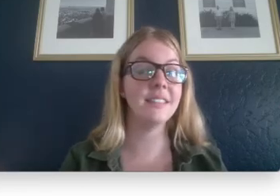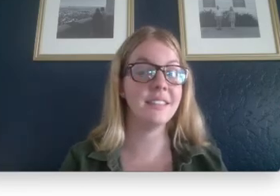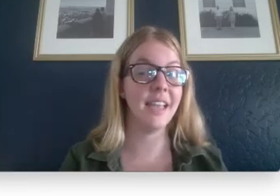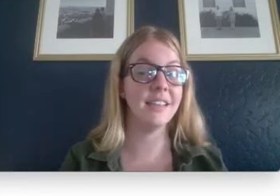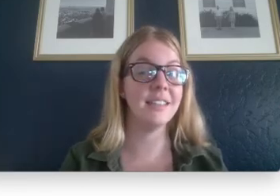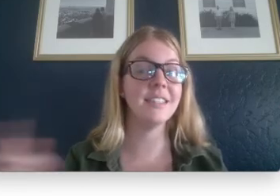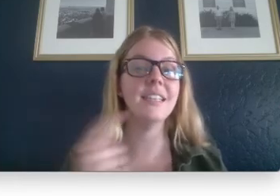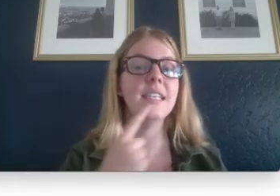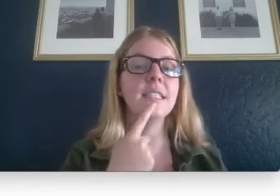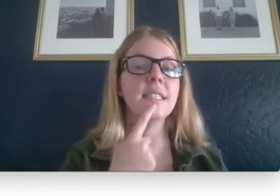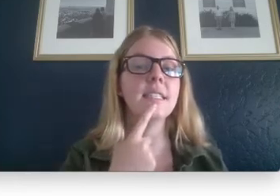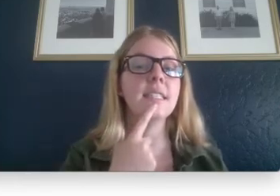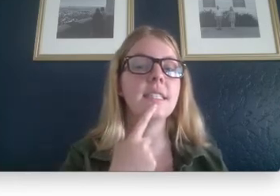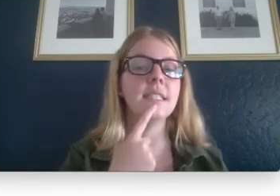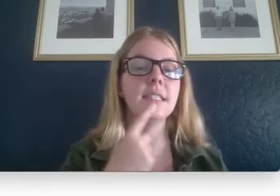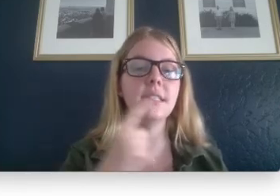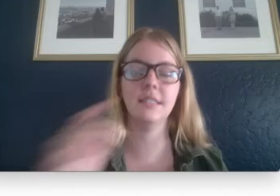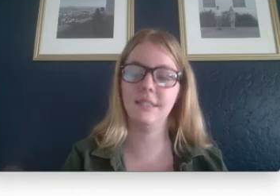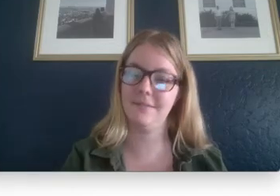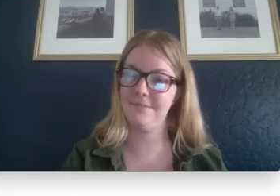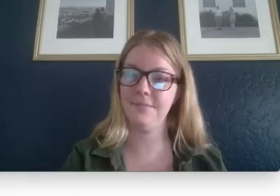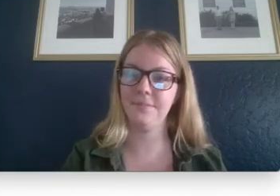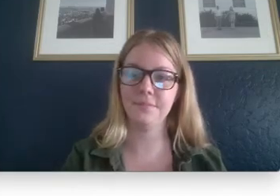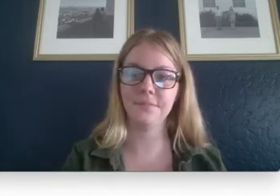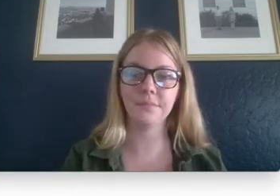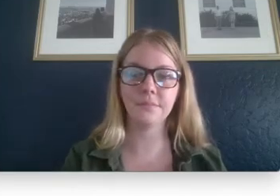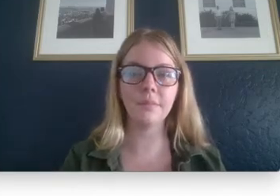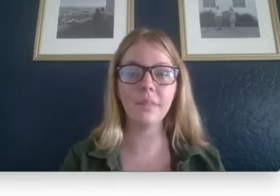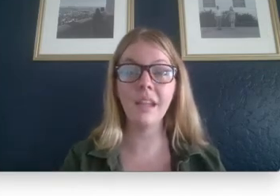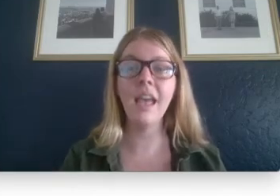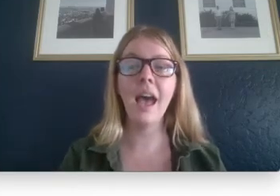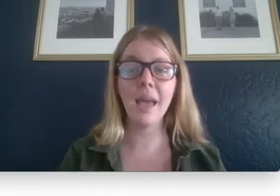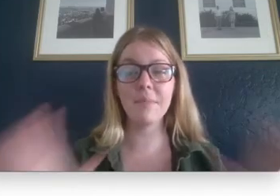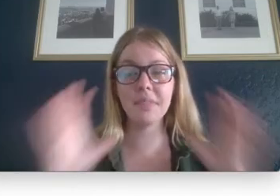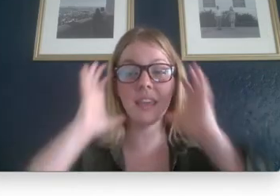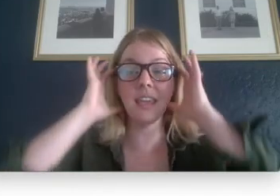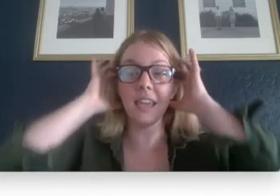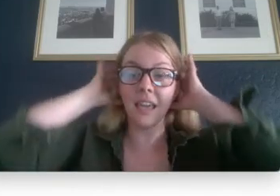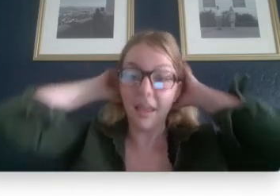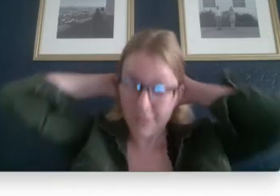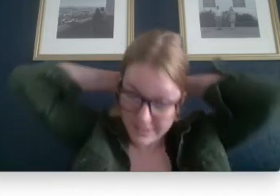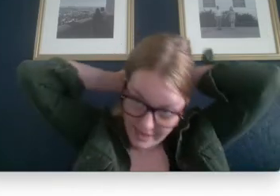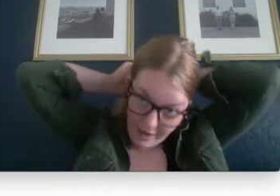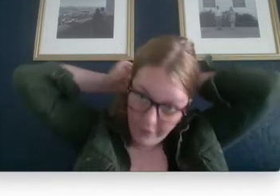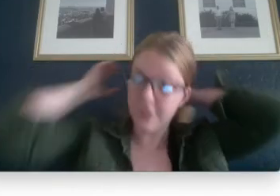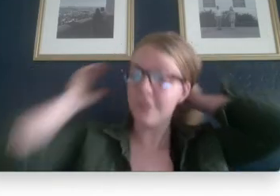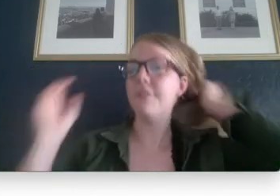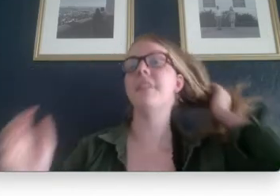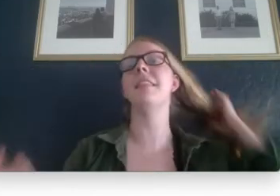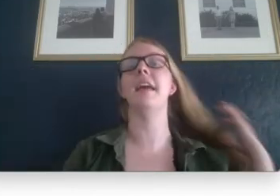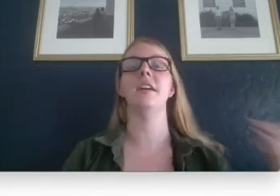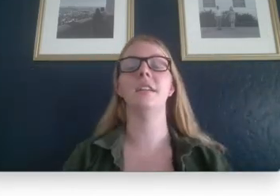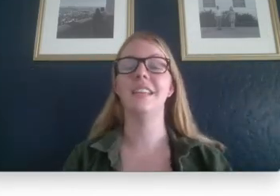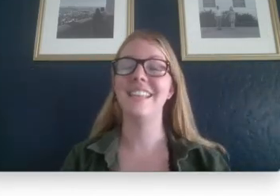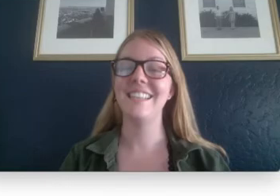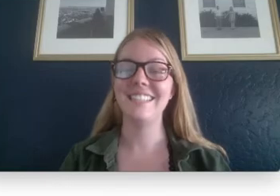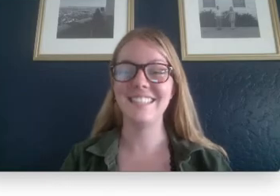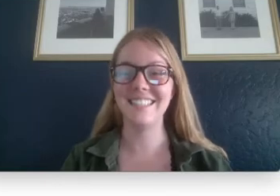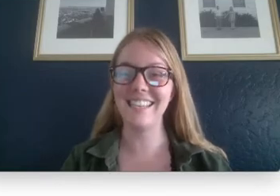S says S. I'm thinking of the sound for the